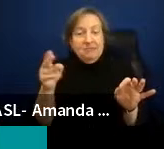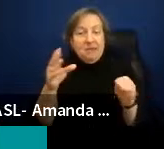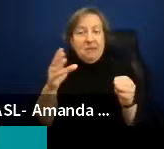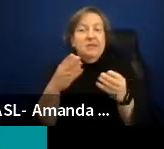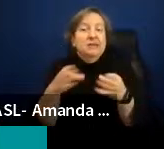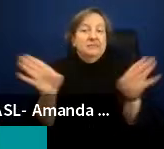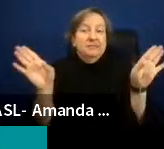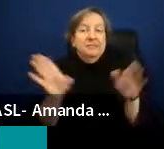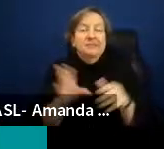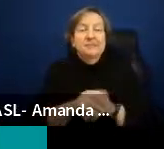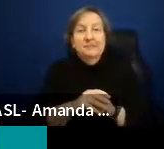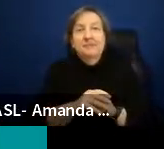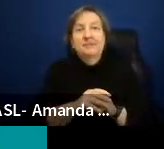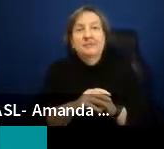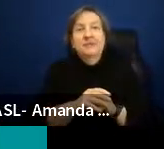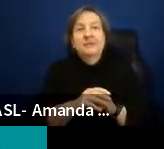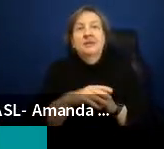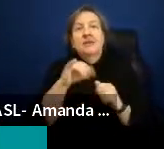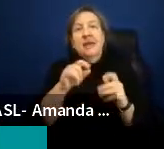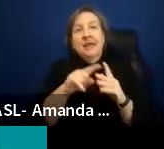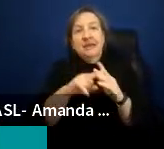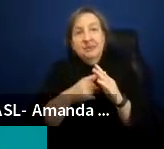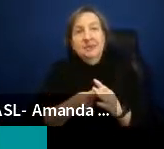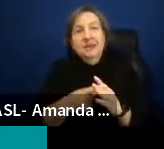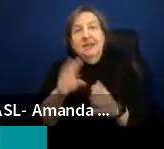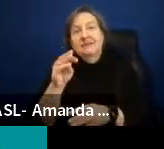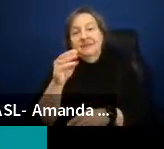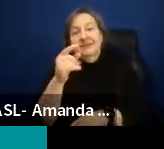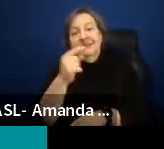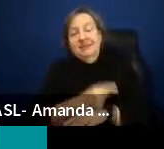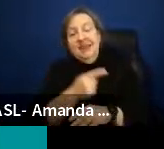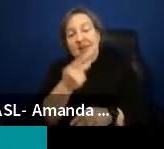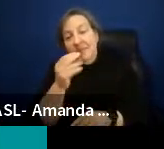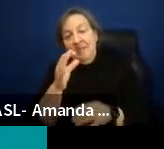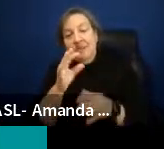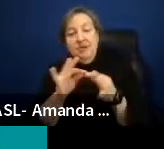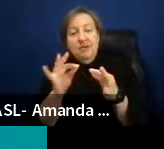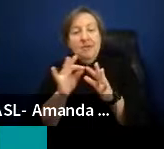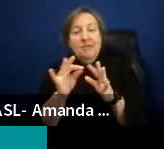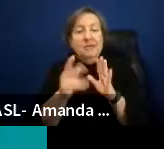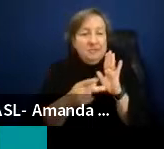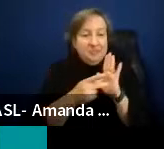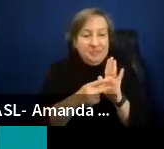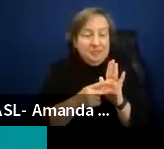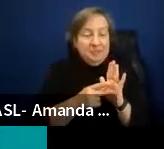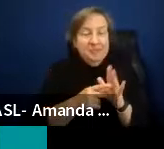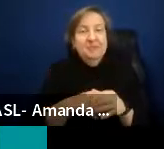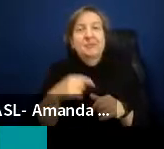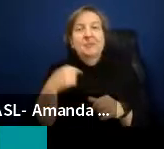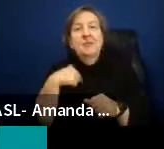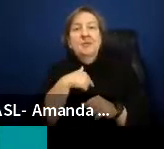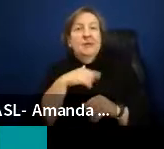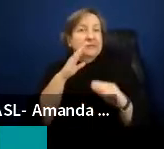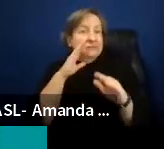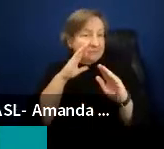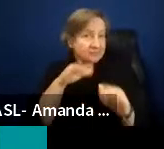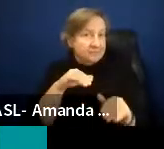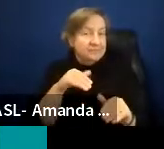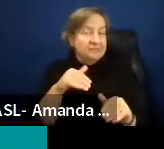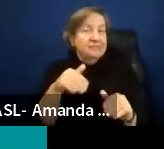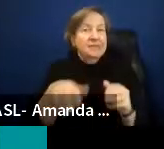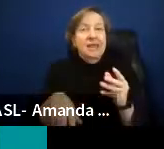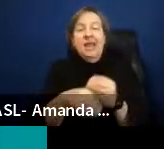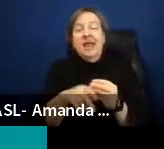So that is the beginning of a 60-day public comment period that we anticipate having thousands